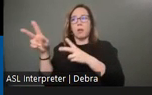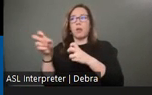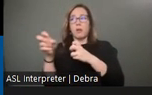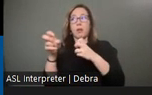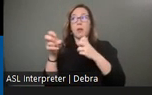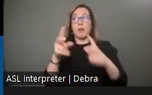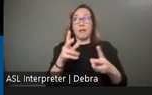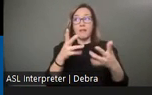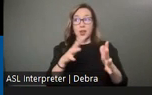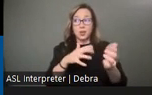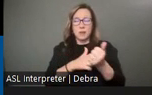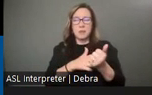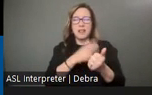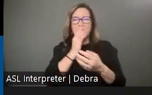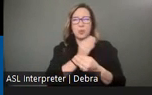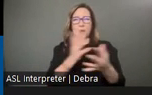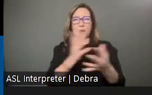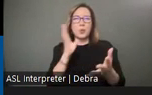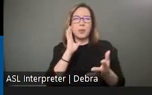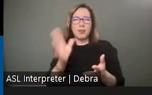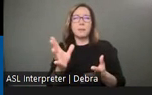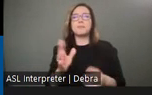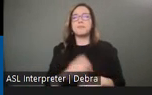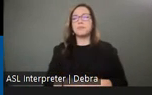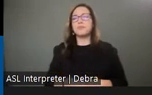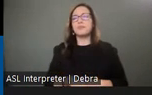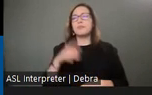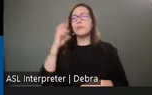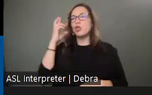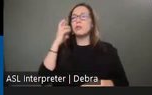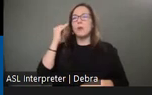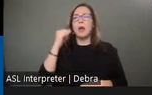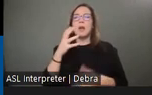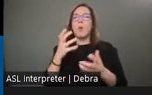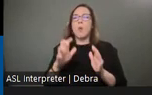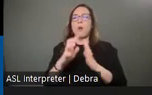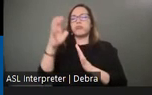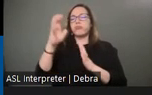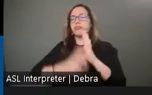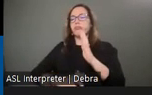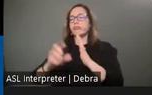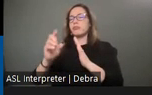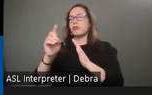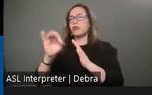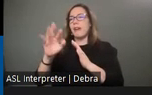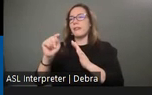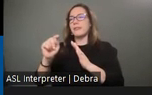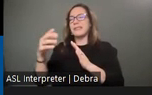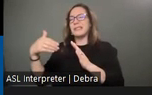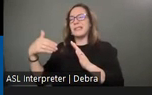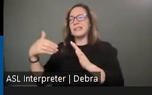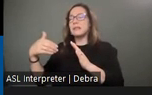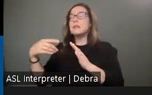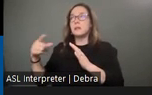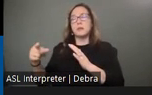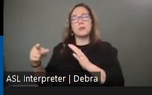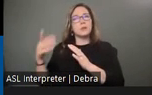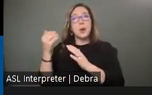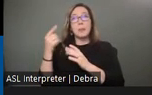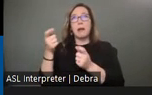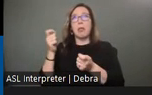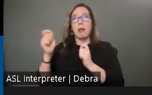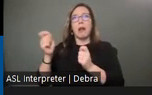with all the new stuff. The reason we really don't want to put the drafts out there just yet is they are consistently